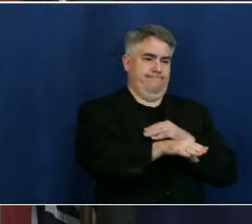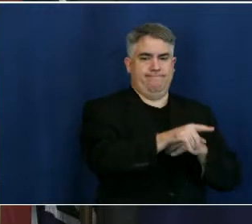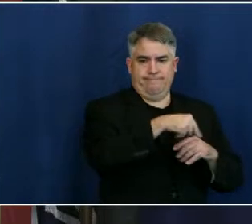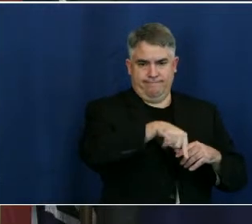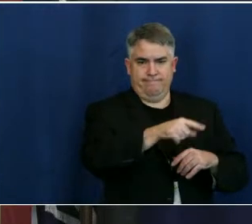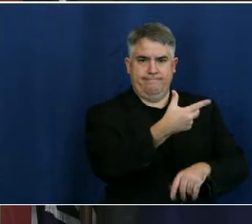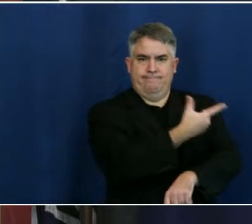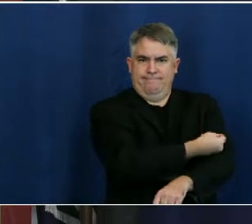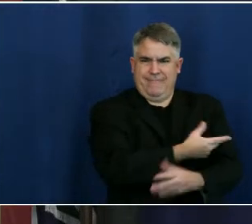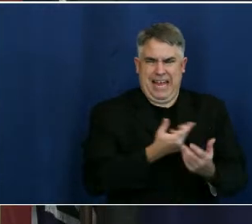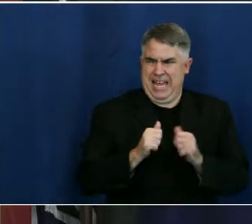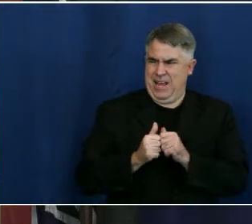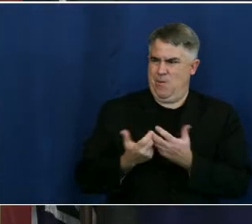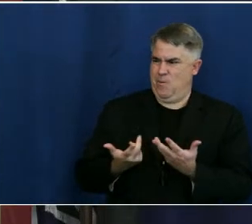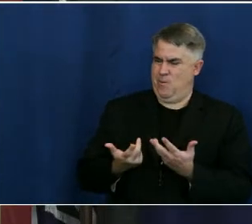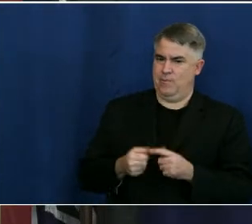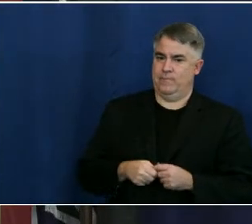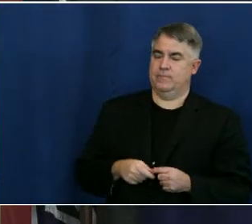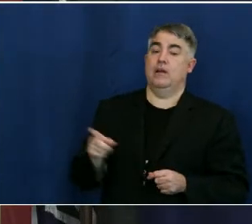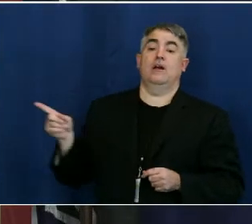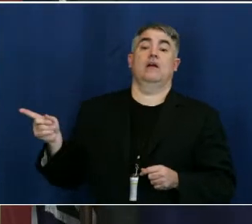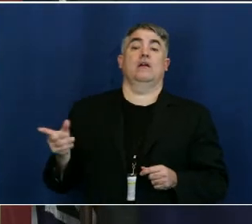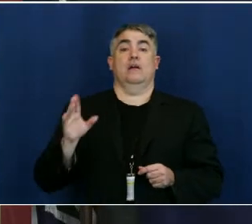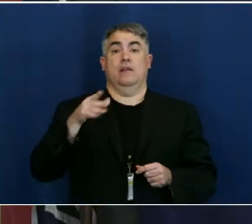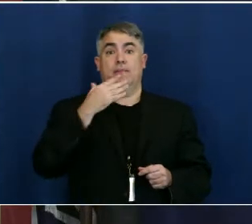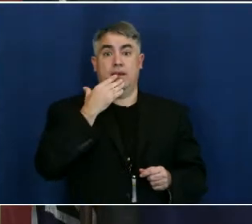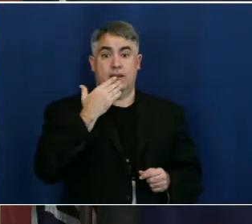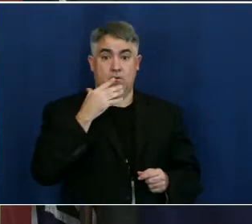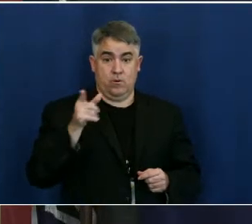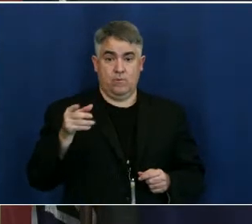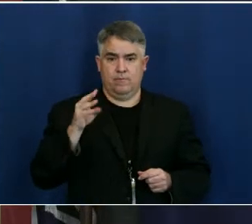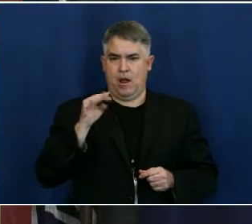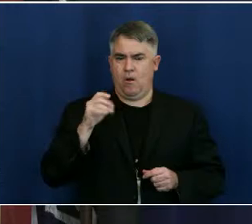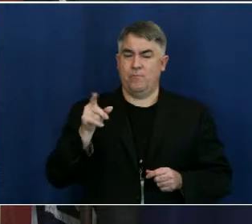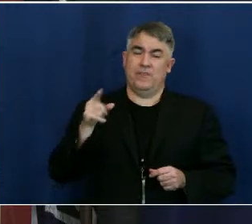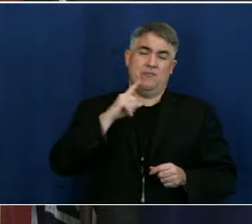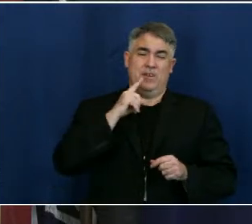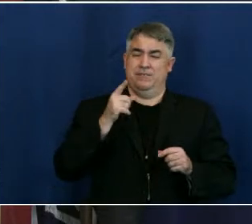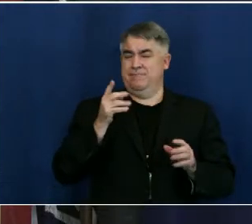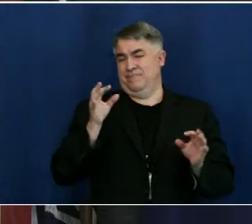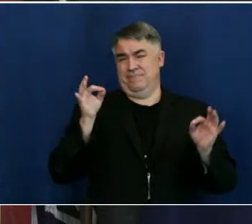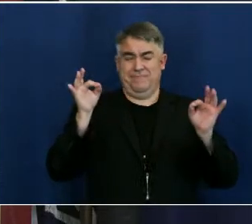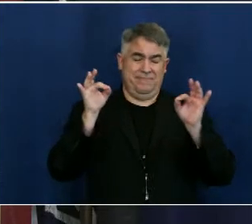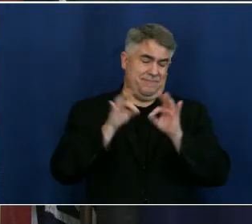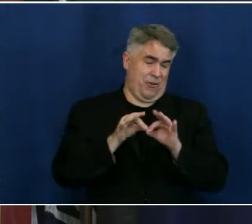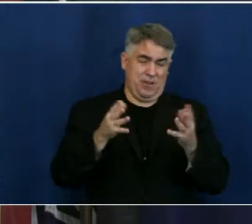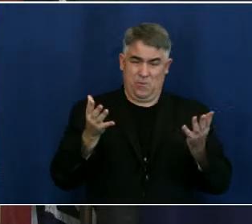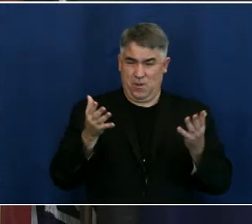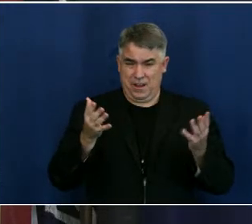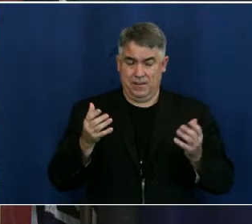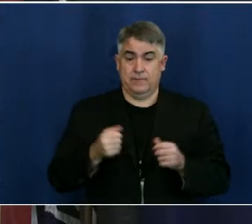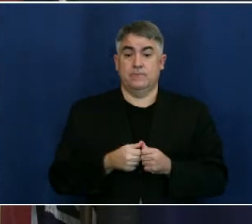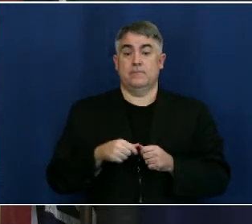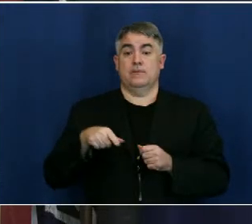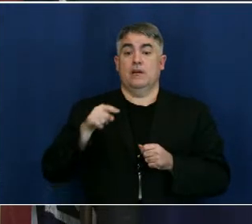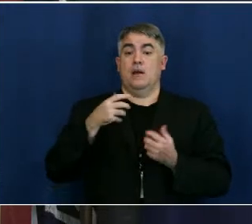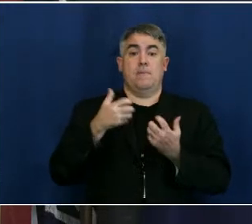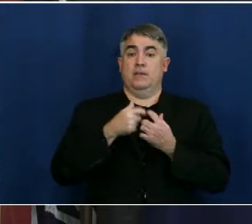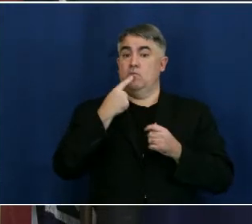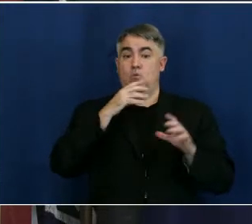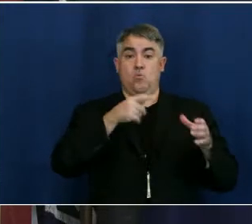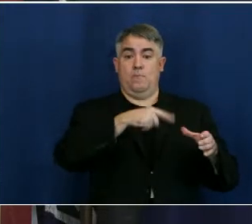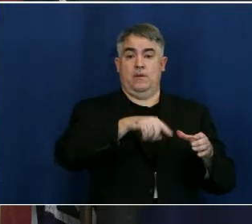really important population and community that is important to get vaccinated while we're doing seniors. It's also logistically